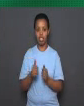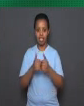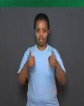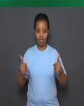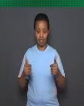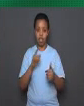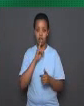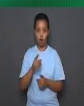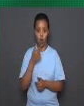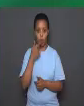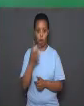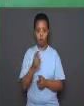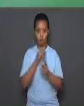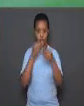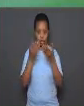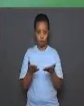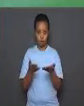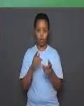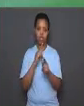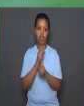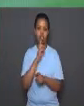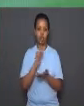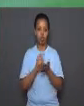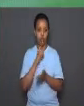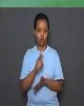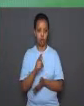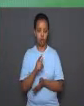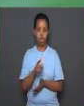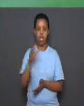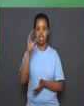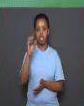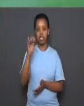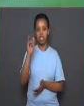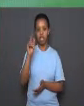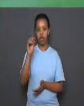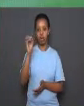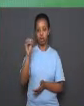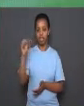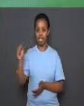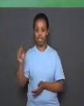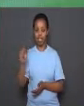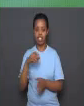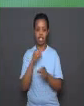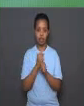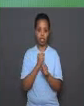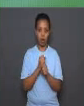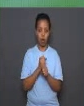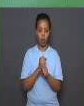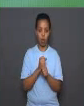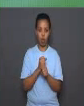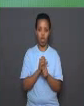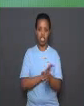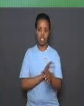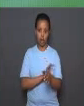answered correctly. The cytoskeleton functions to help the cell